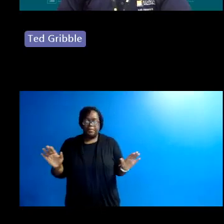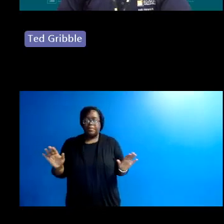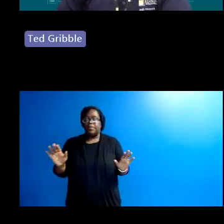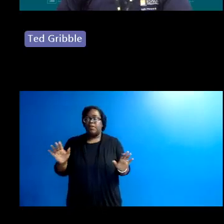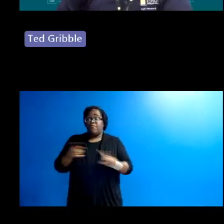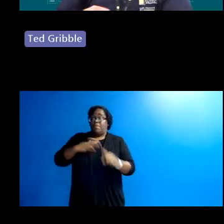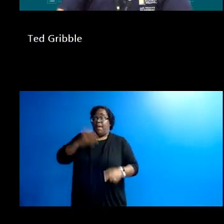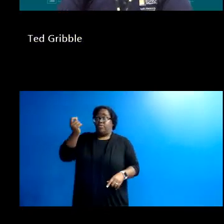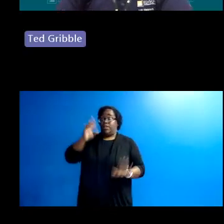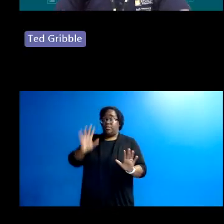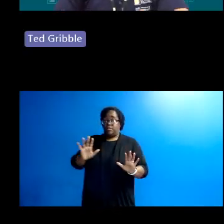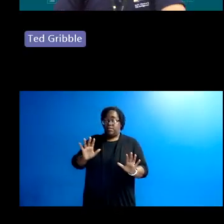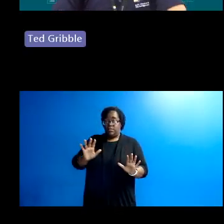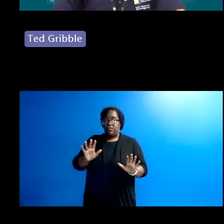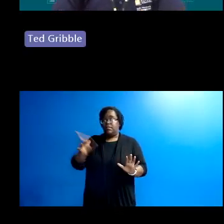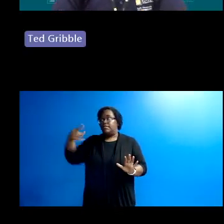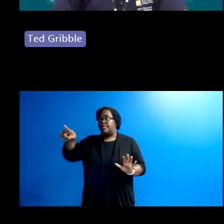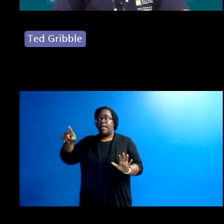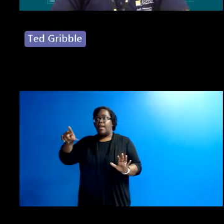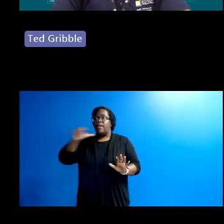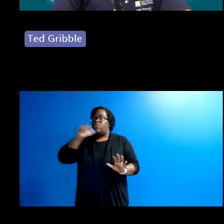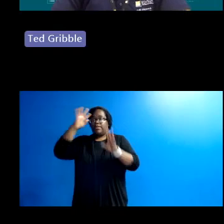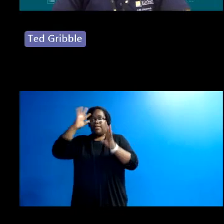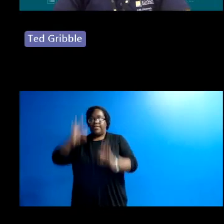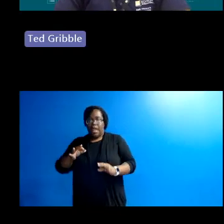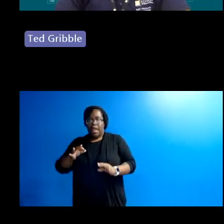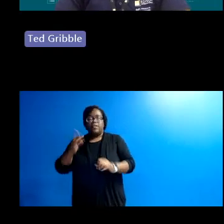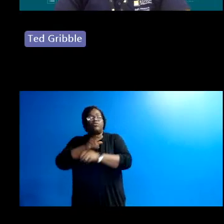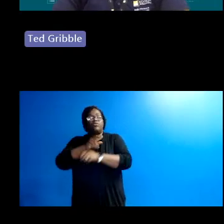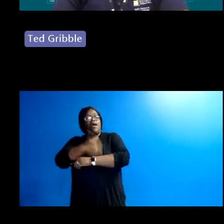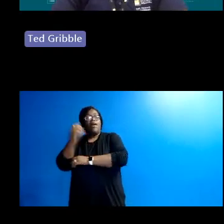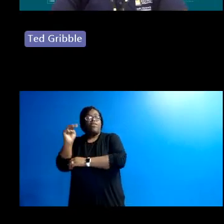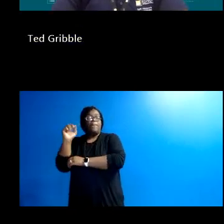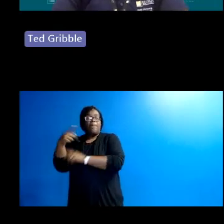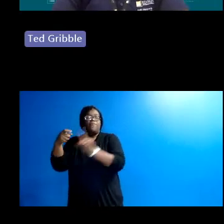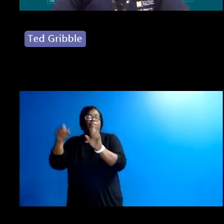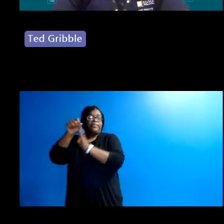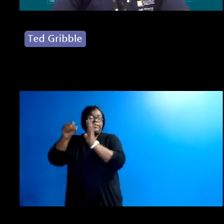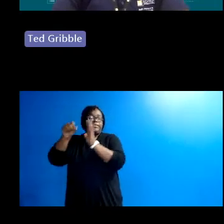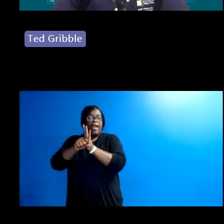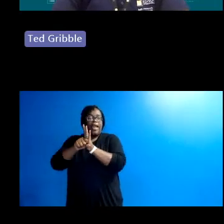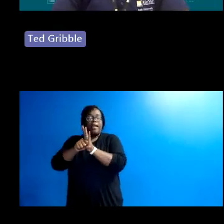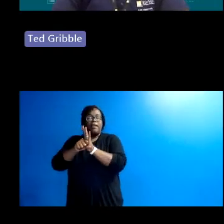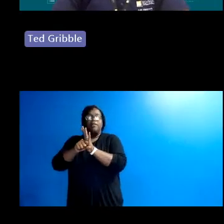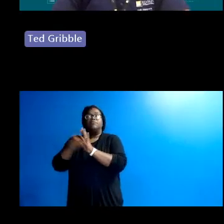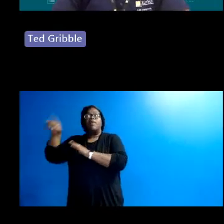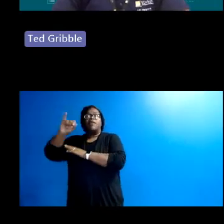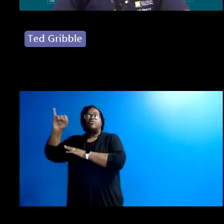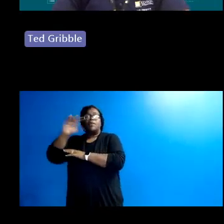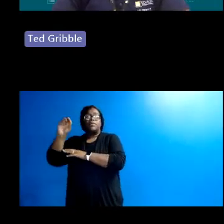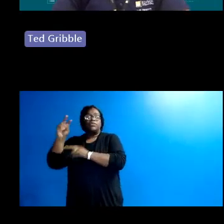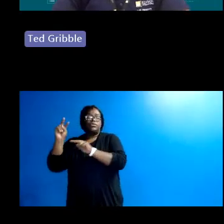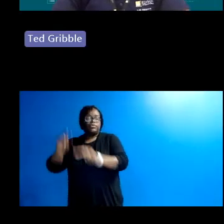to dictate what your premium to be. There are other maps that are produced by the state, however, that likely used. And if you